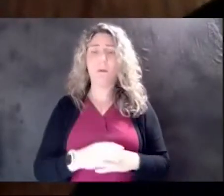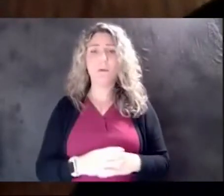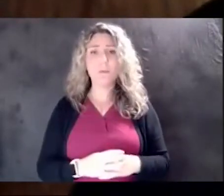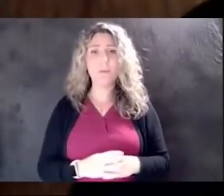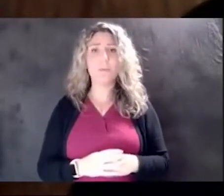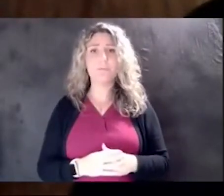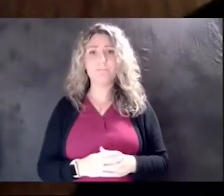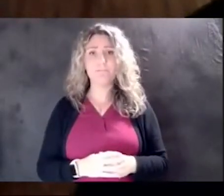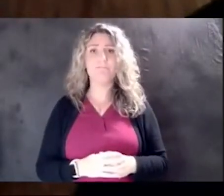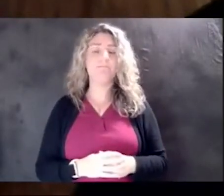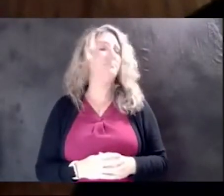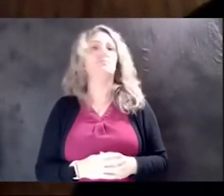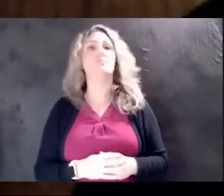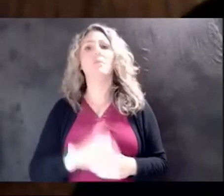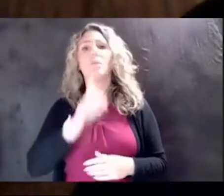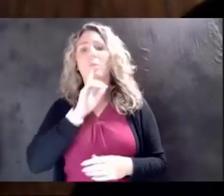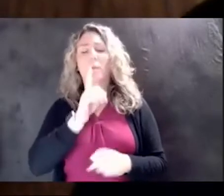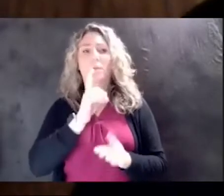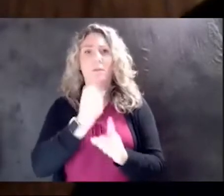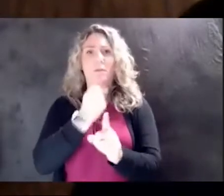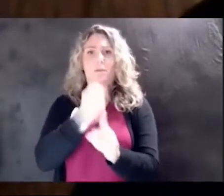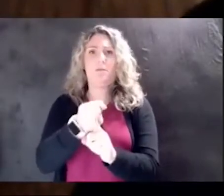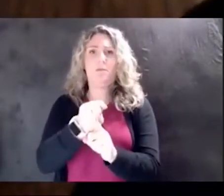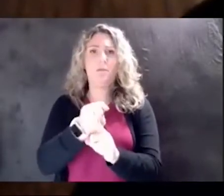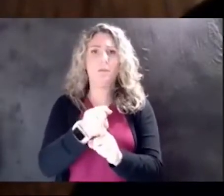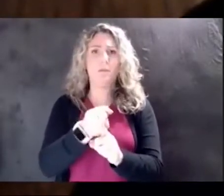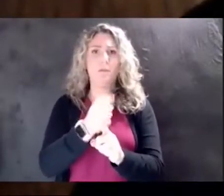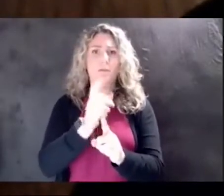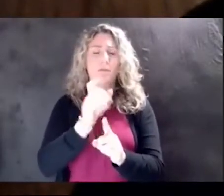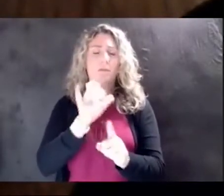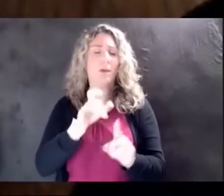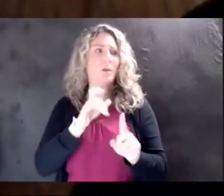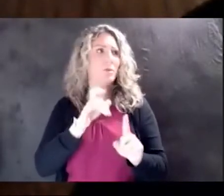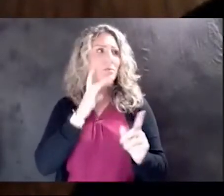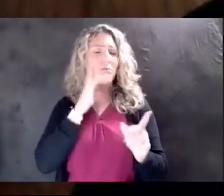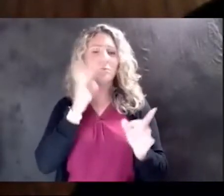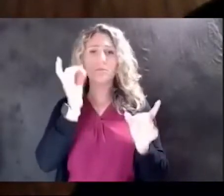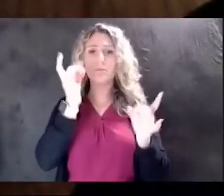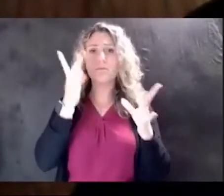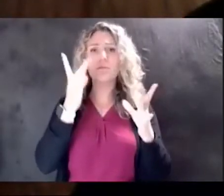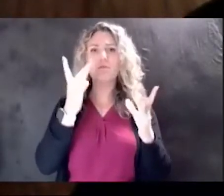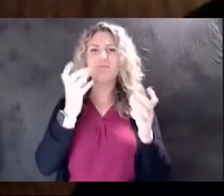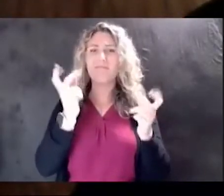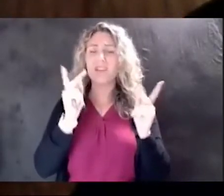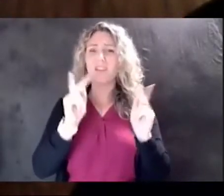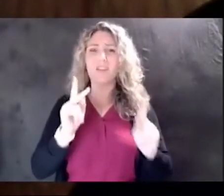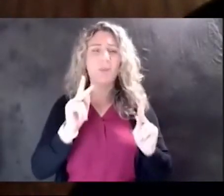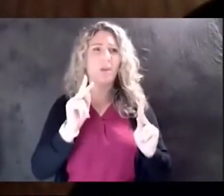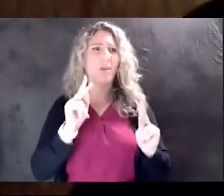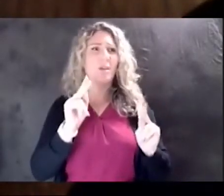It made an impact, and it was devastating to see so many people